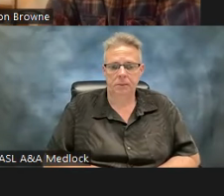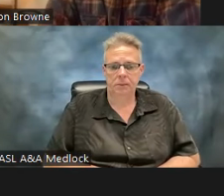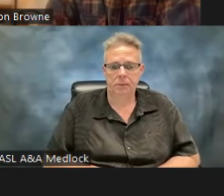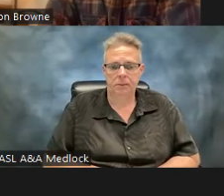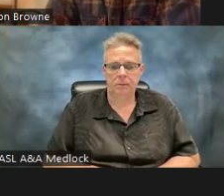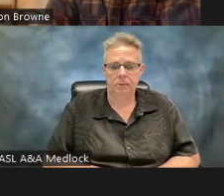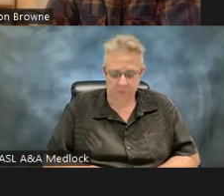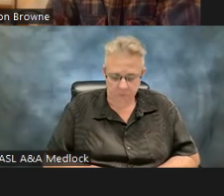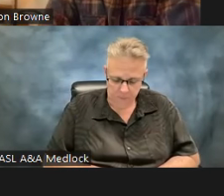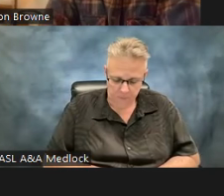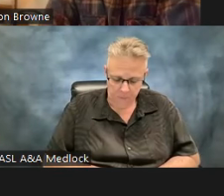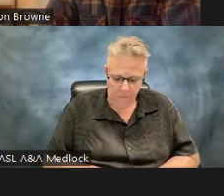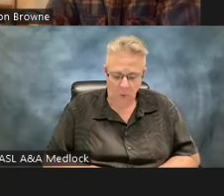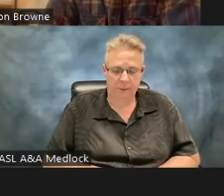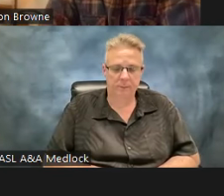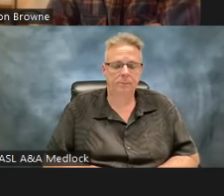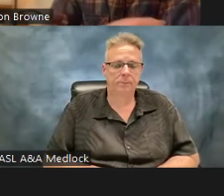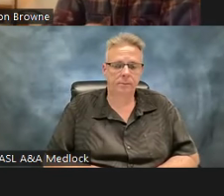Okay.